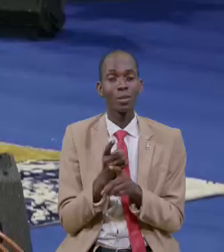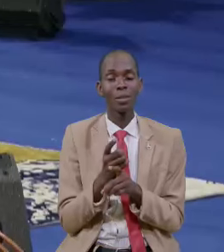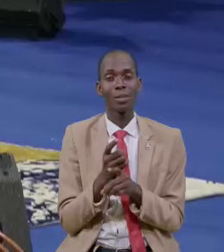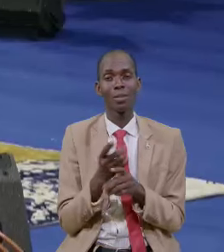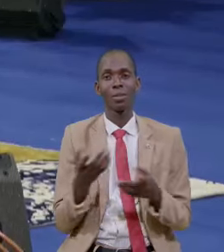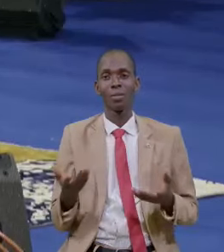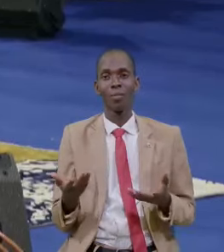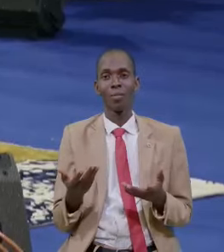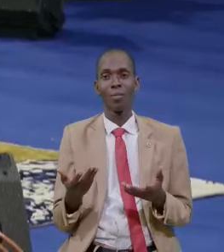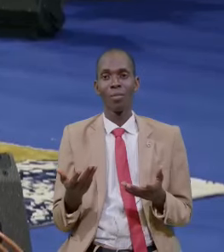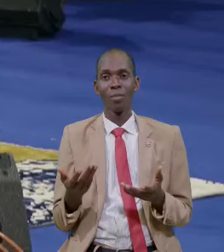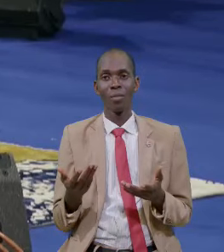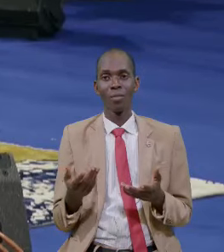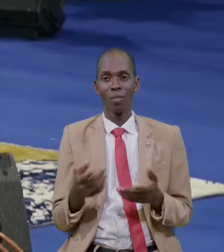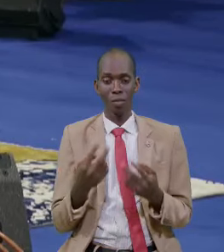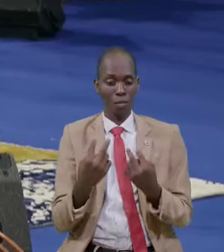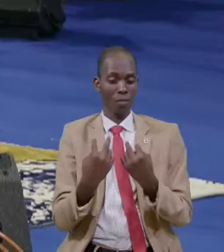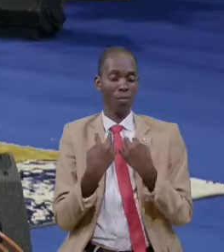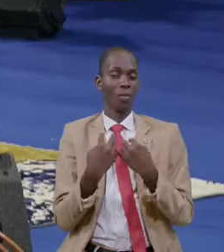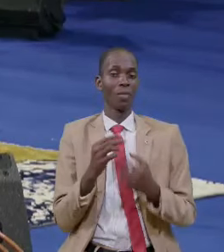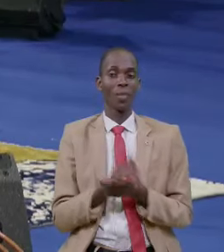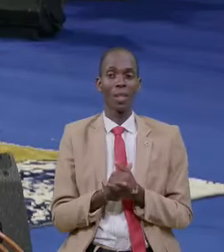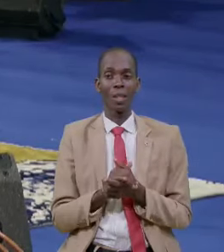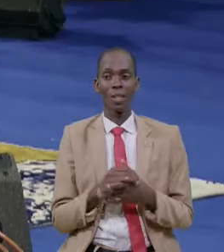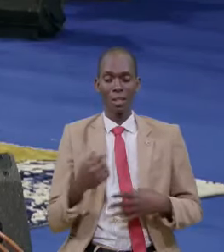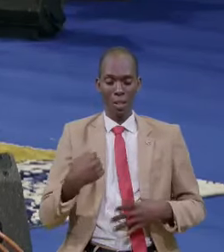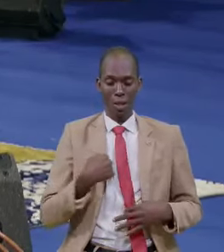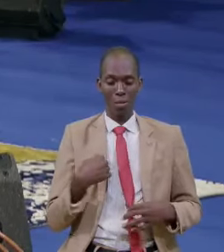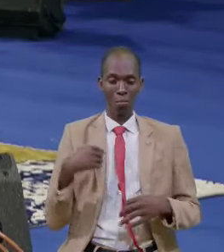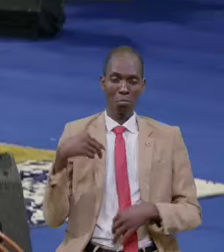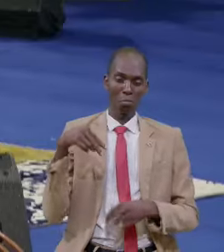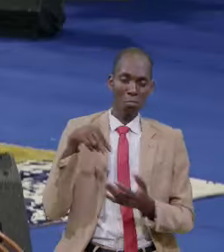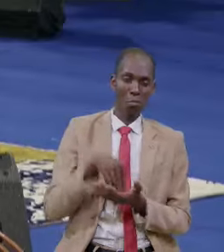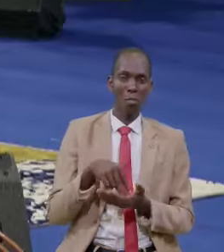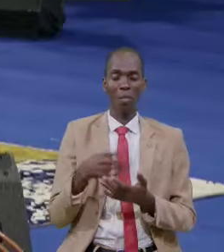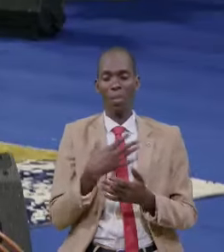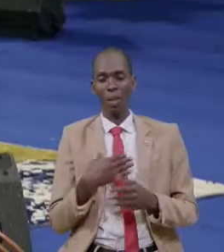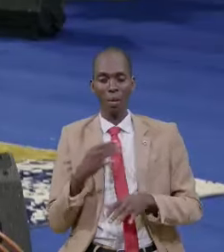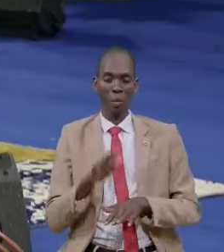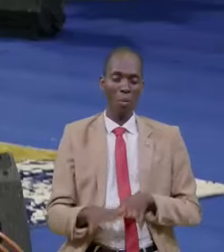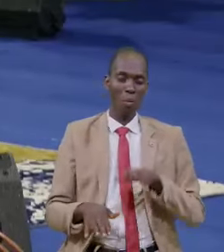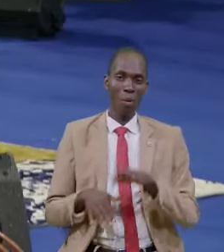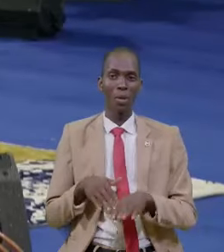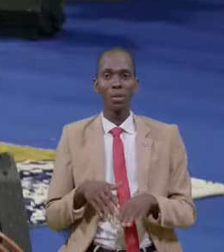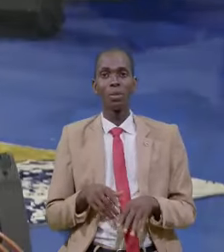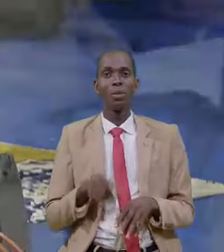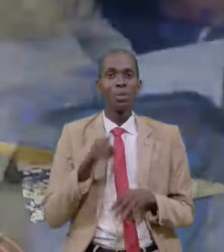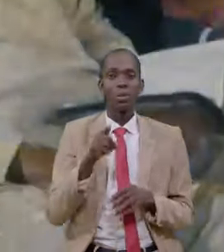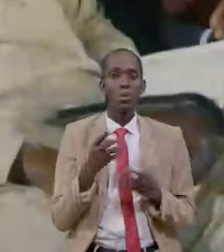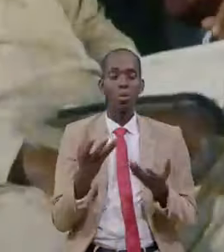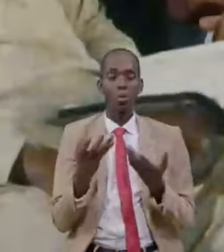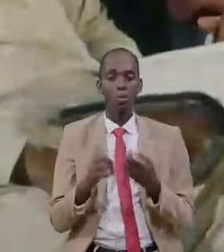You want to, you know, look at me and, you know, I stand, I walk. You want to have what I